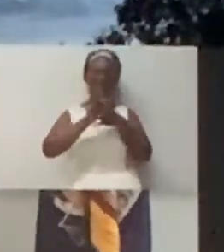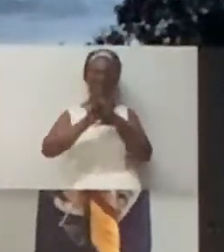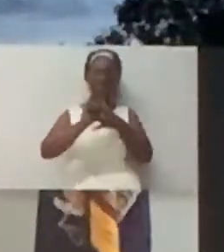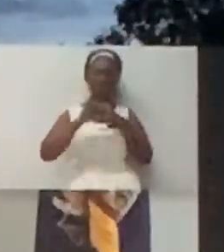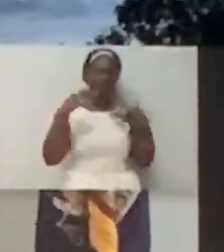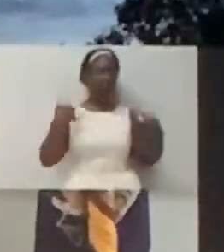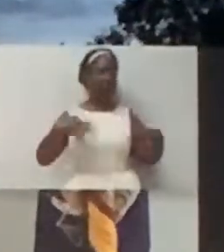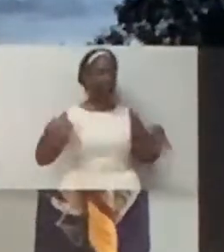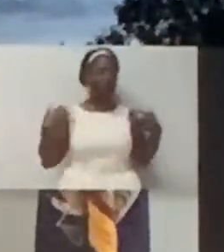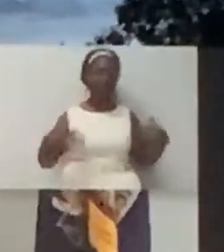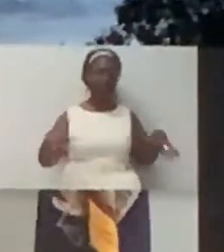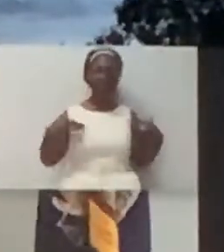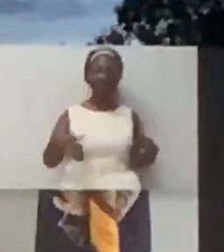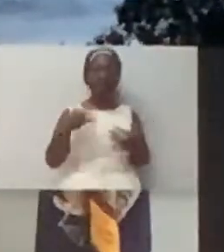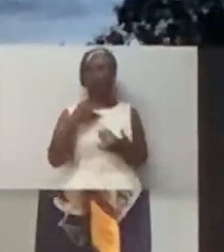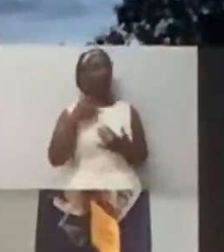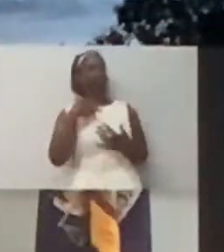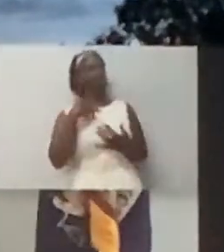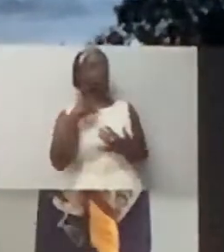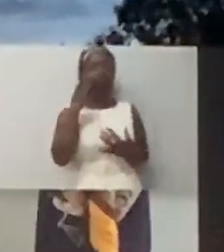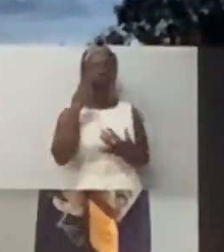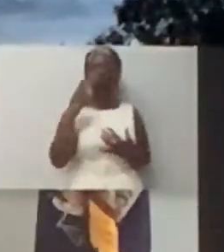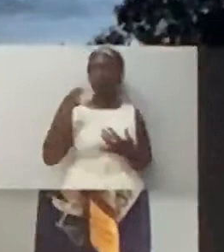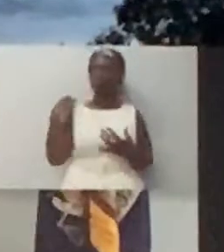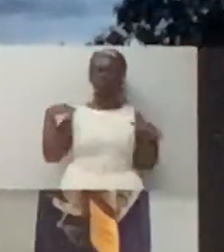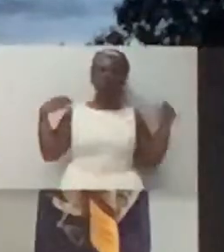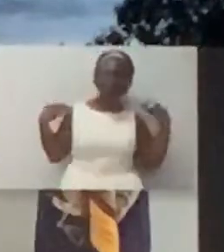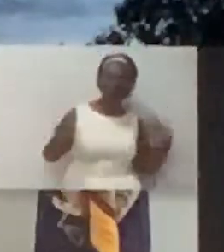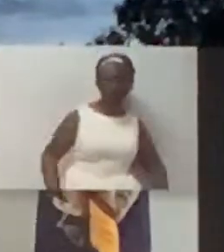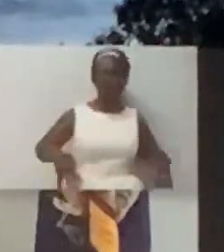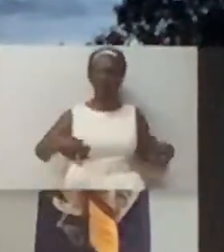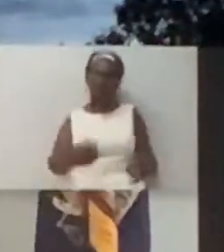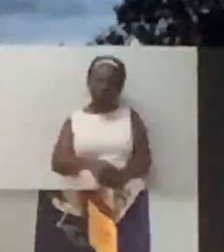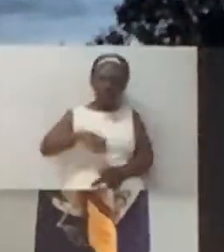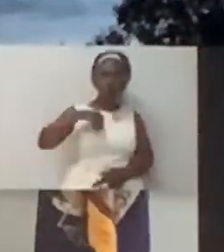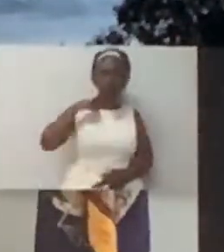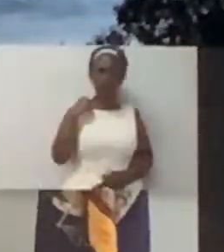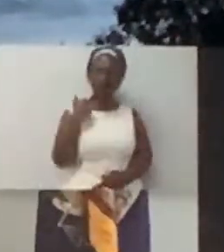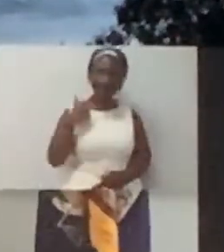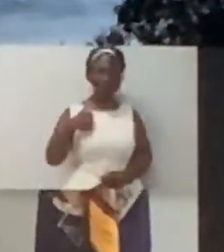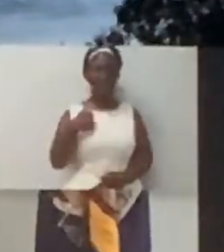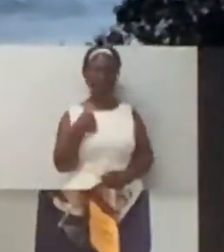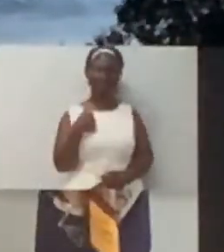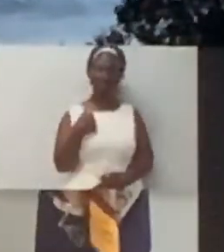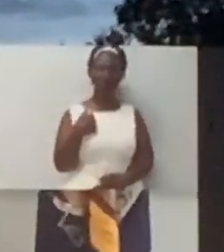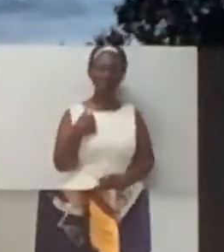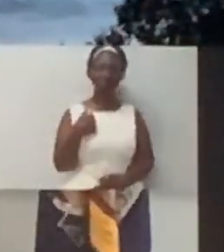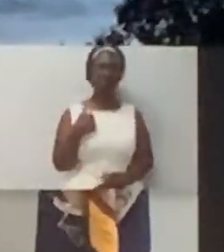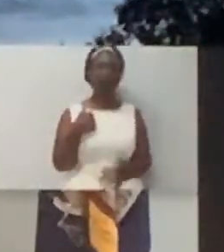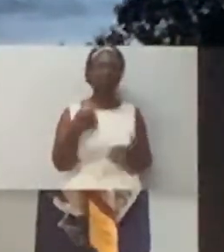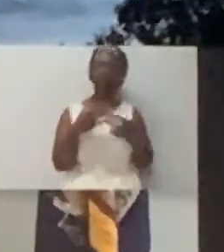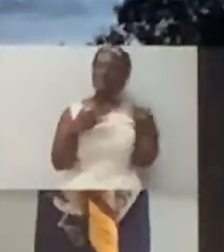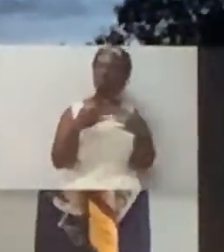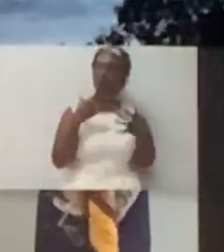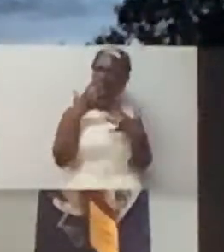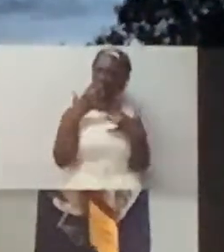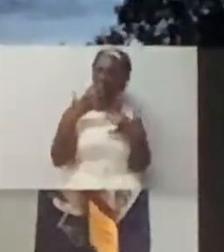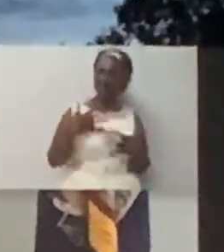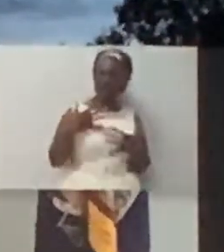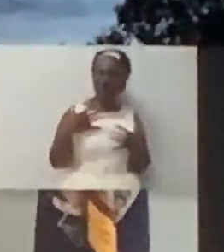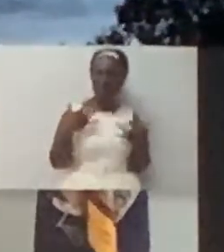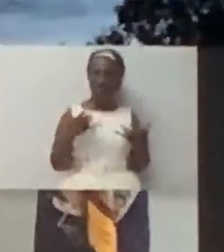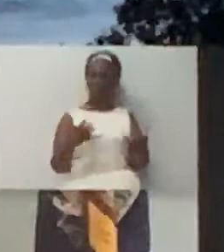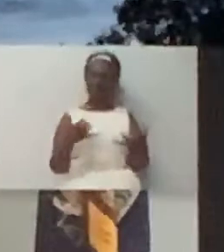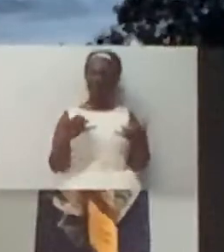$801,281.38. Looking back, I'm incredibly proud of what we accomplished. Despite the unfortunate circumstance we currently find ourselves